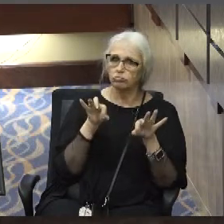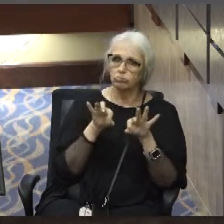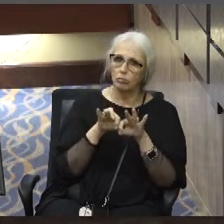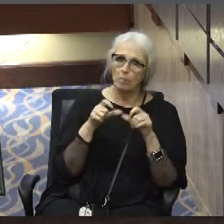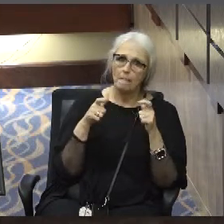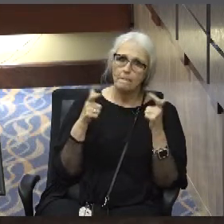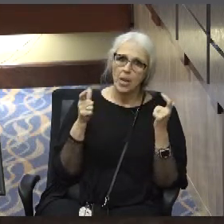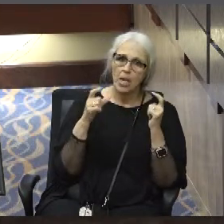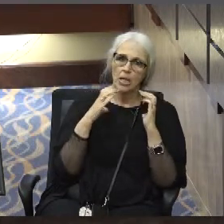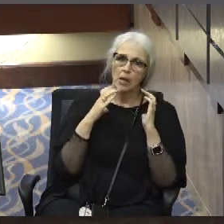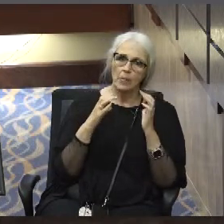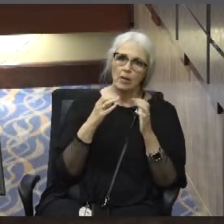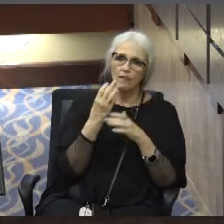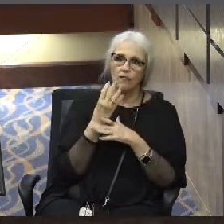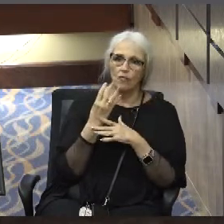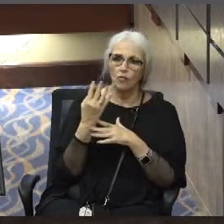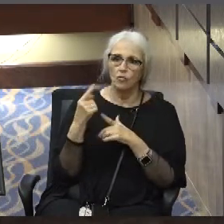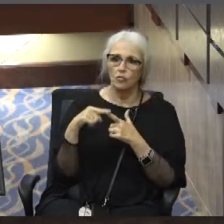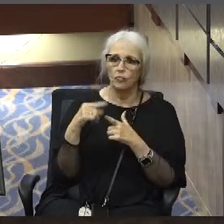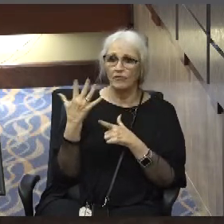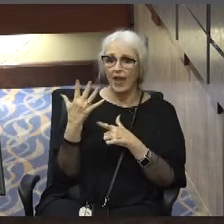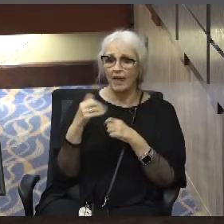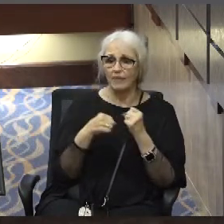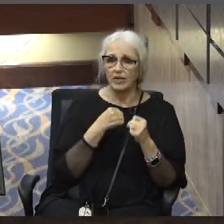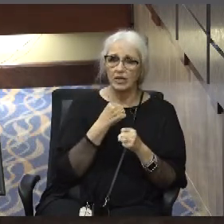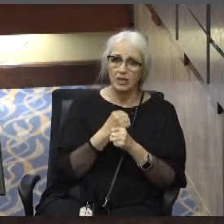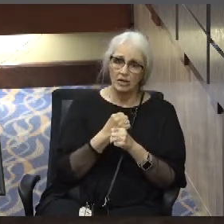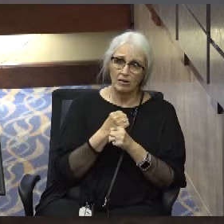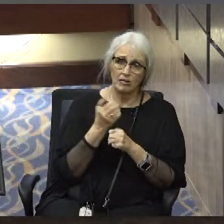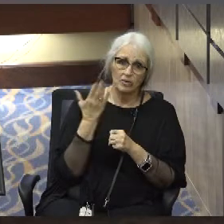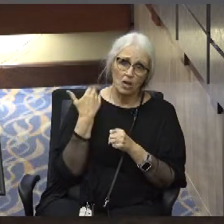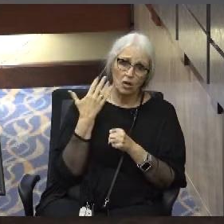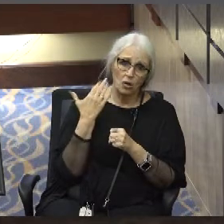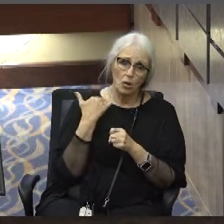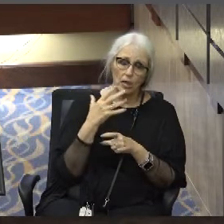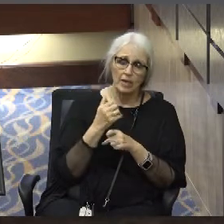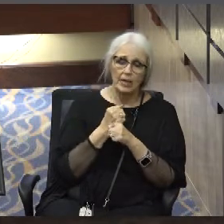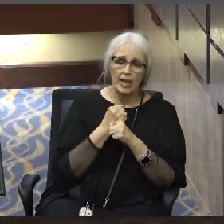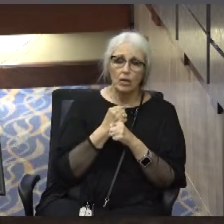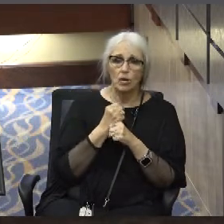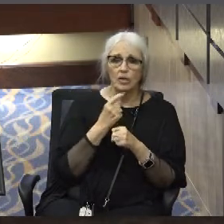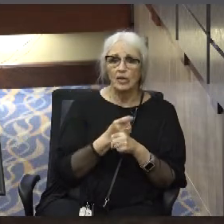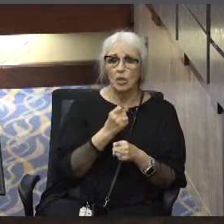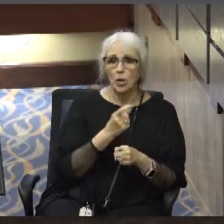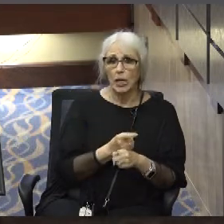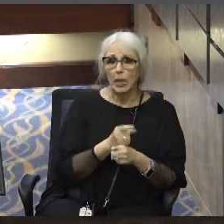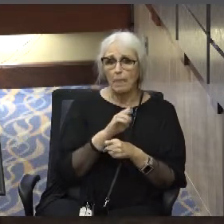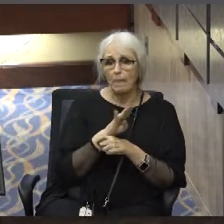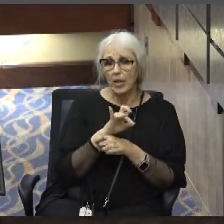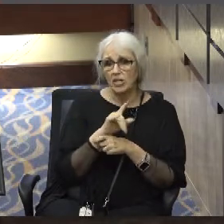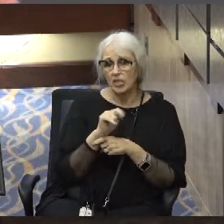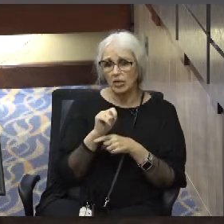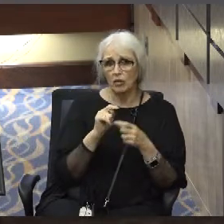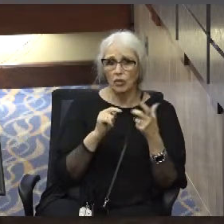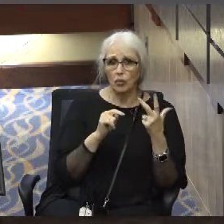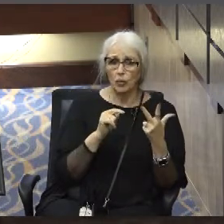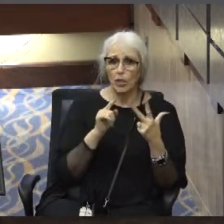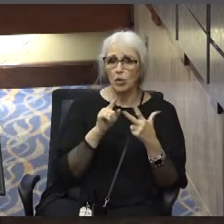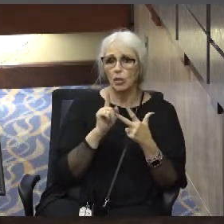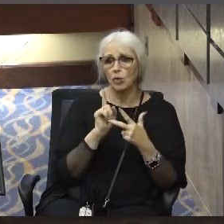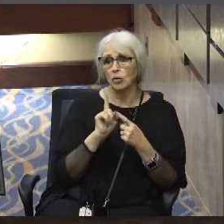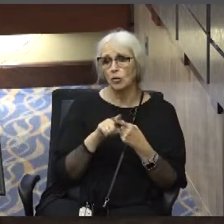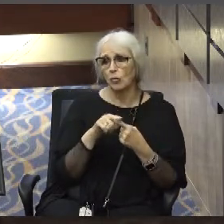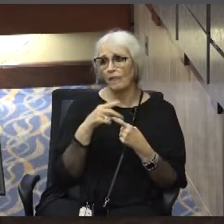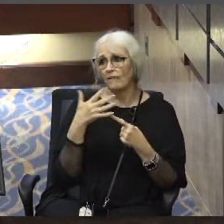commitment, 4 or 5 years ago, to take our annual budget from somewhere in the neighborhood of 3 to 5 million up